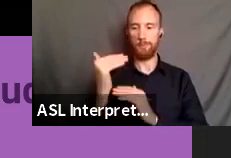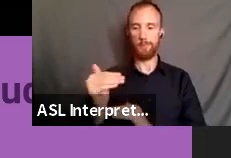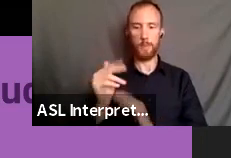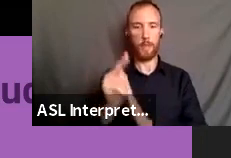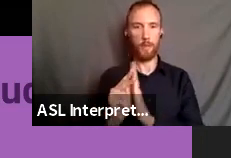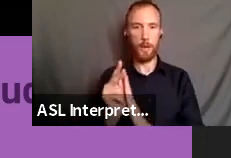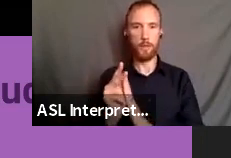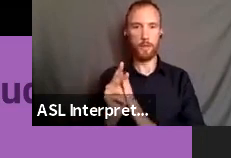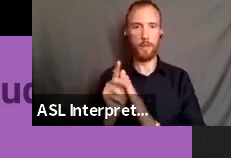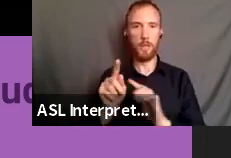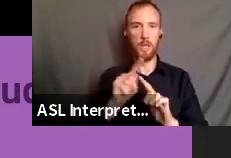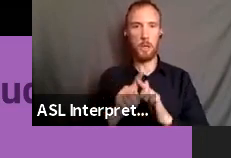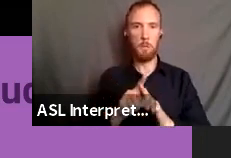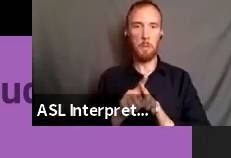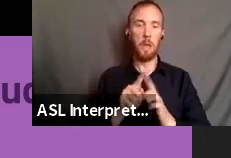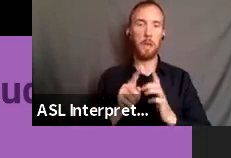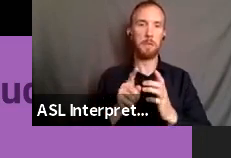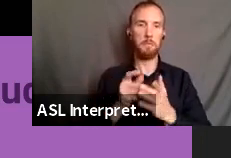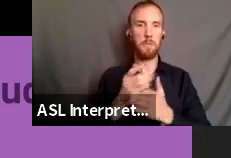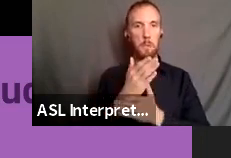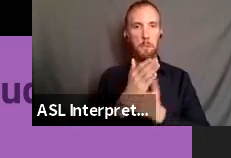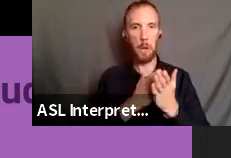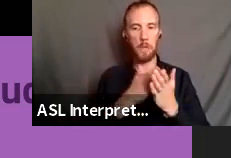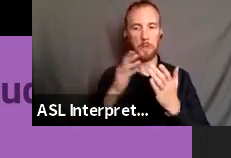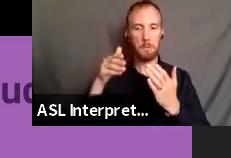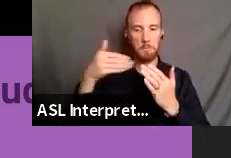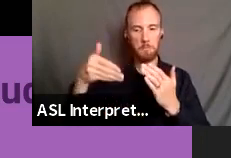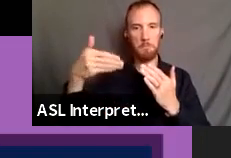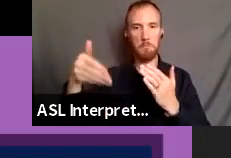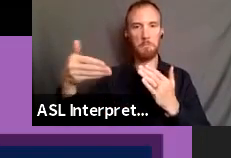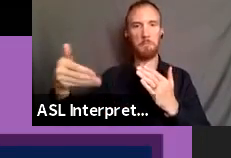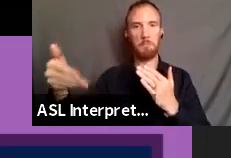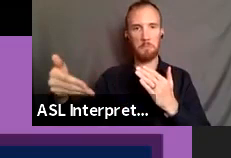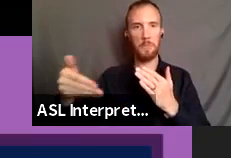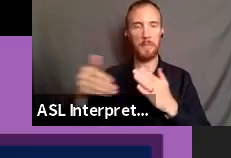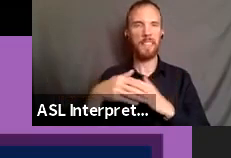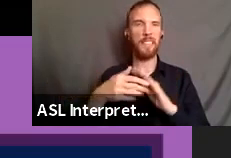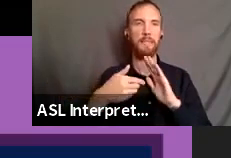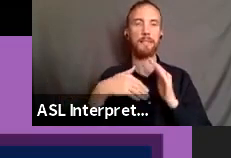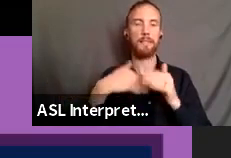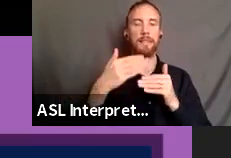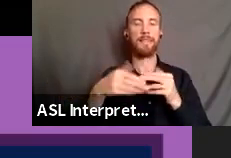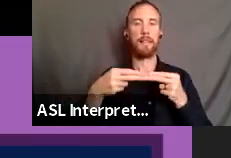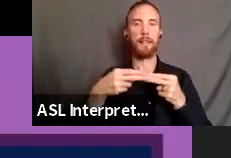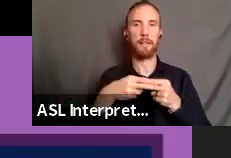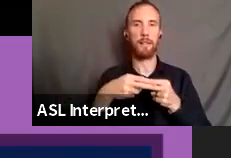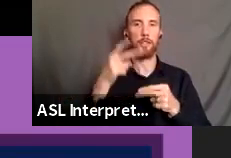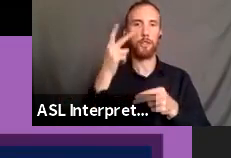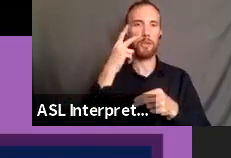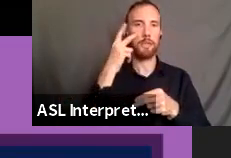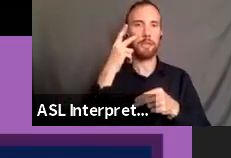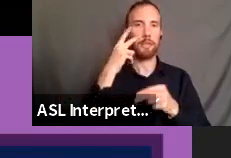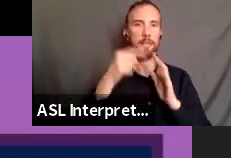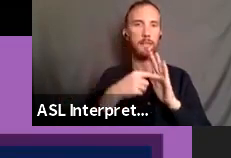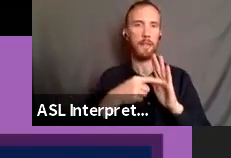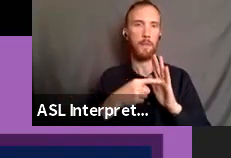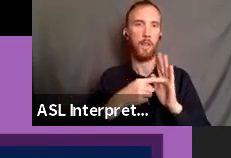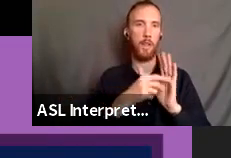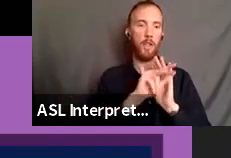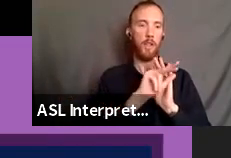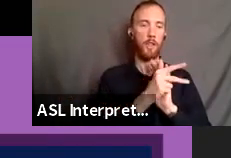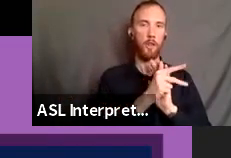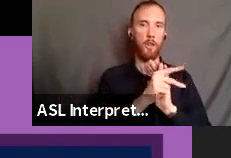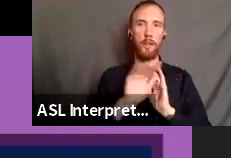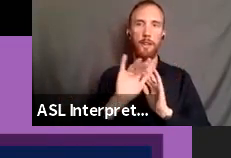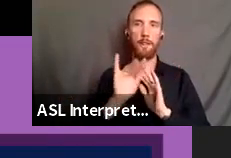day on this following slide you'll see an example of a third and fifth grade morning you can